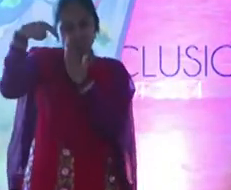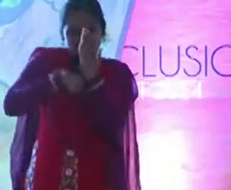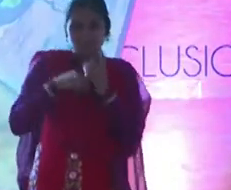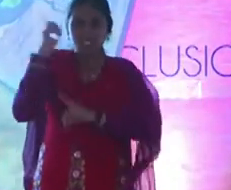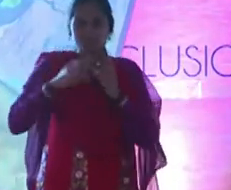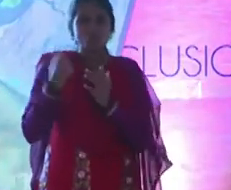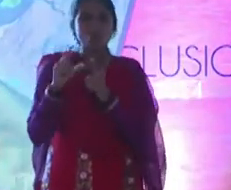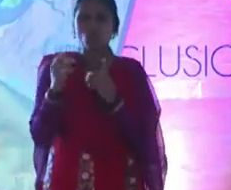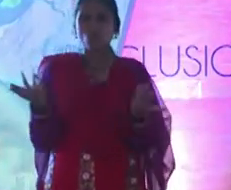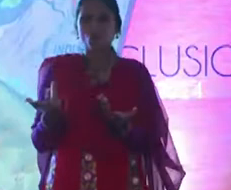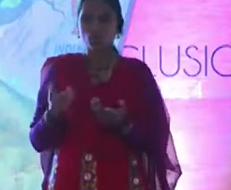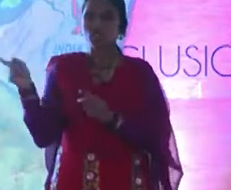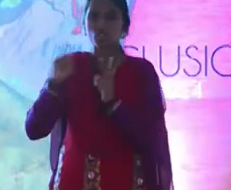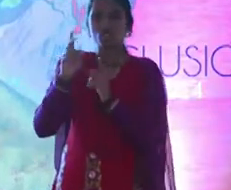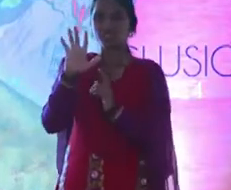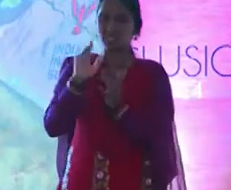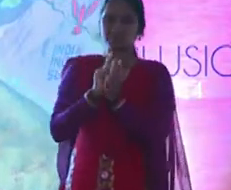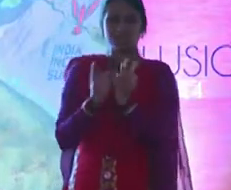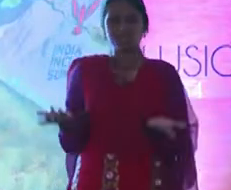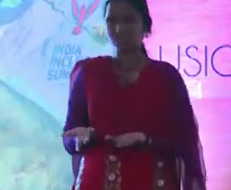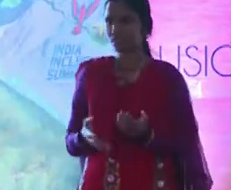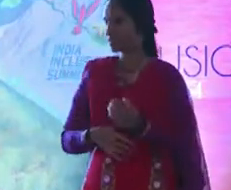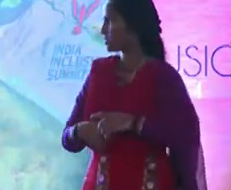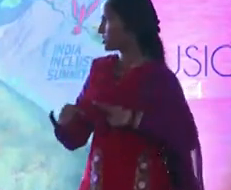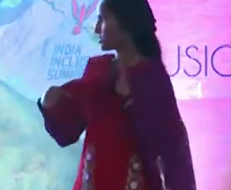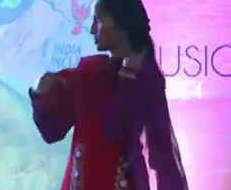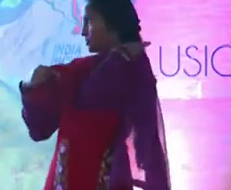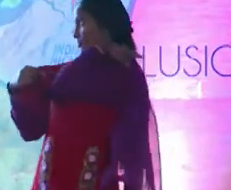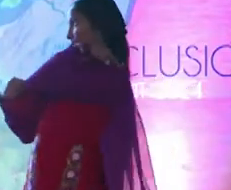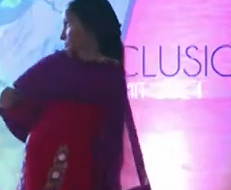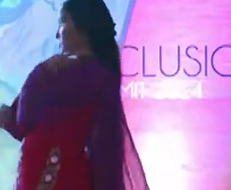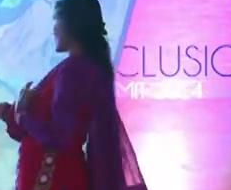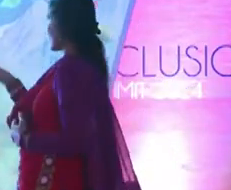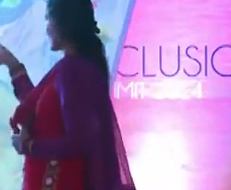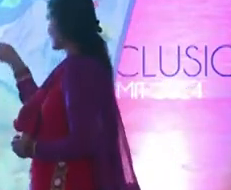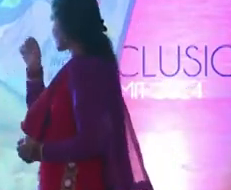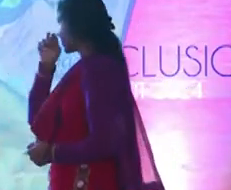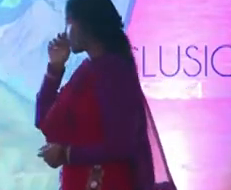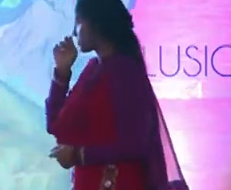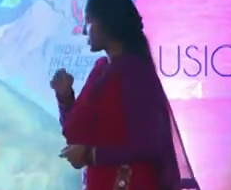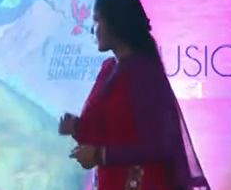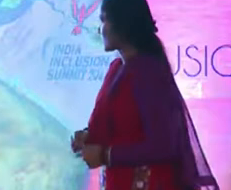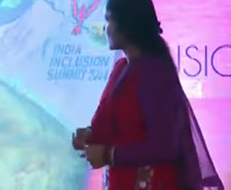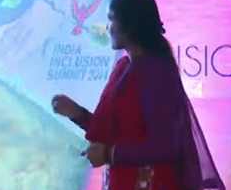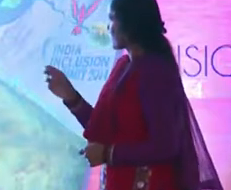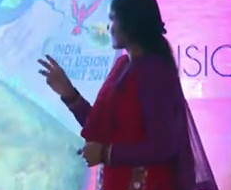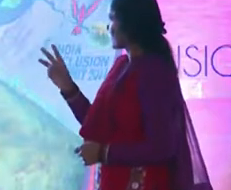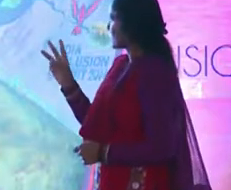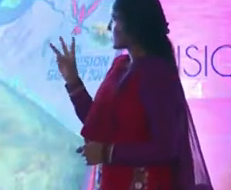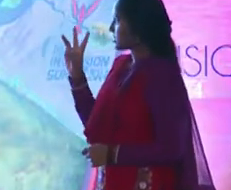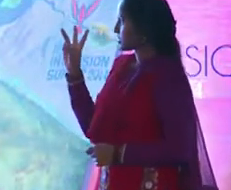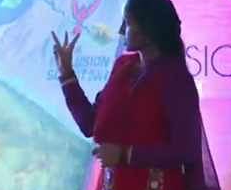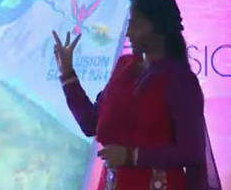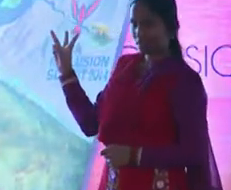just spend 5 minutes on it. You have a tree here, right at the center, and I have a tree there in my